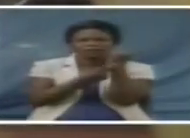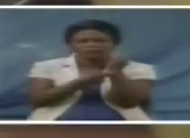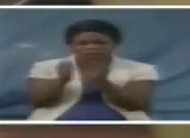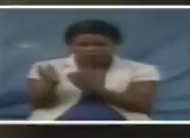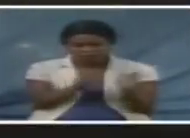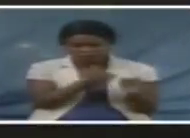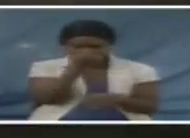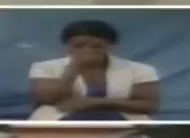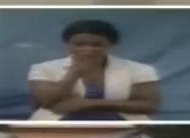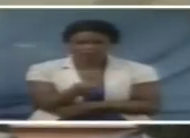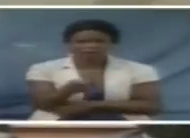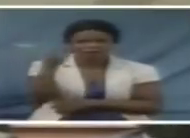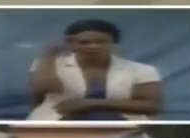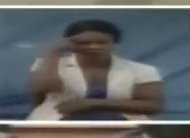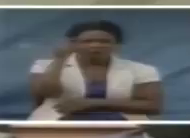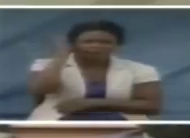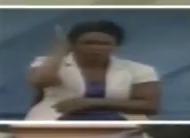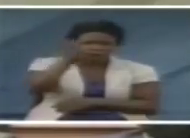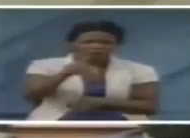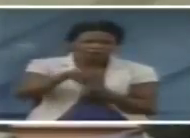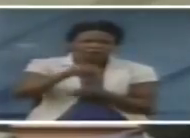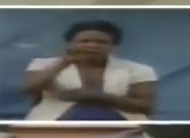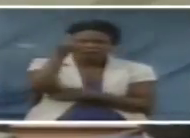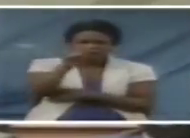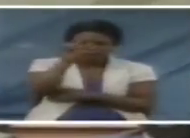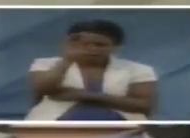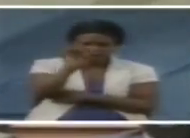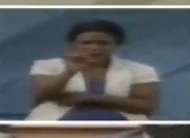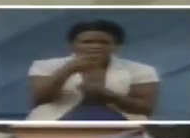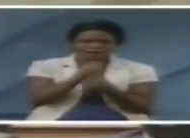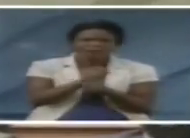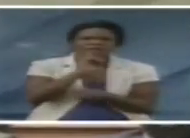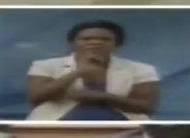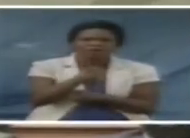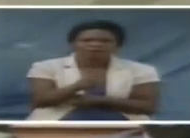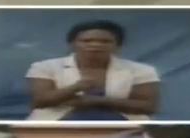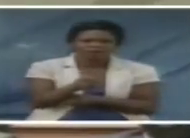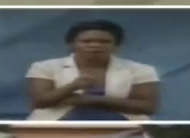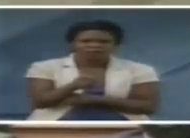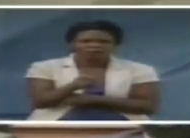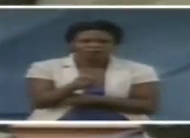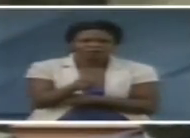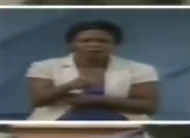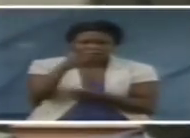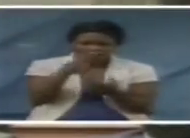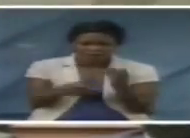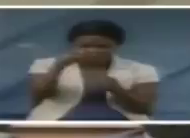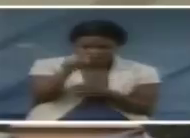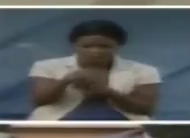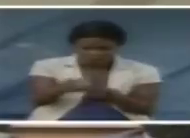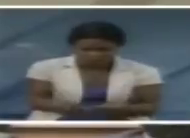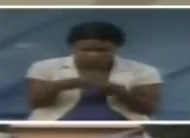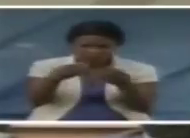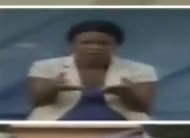development. In order to address this, government will in 2018 ensure that